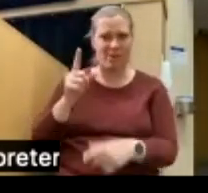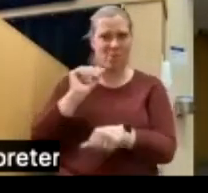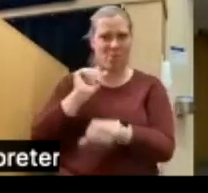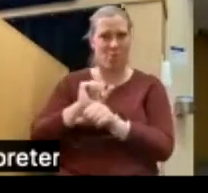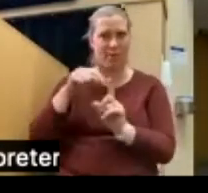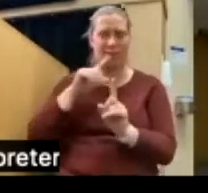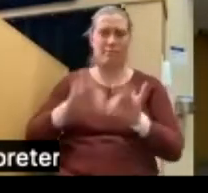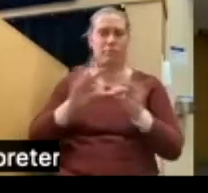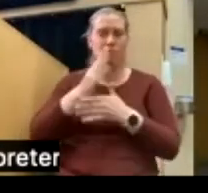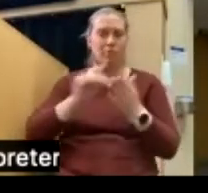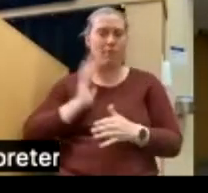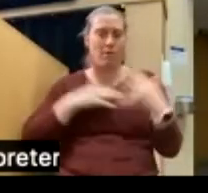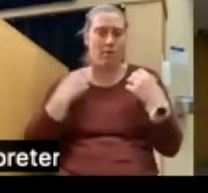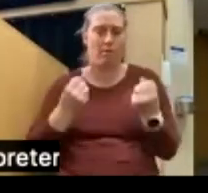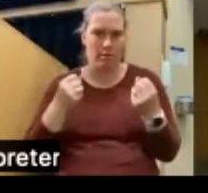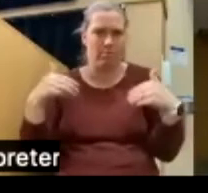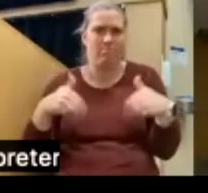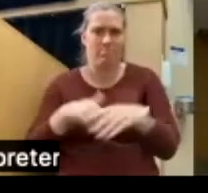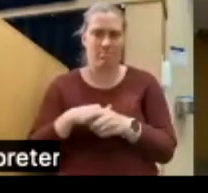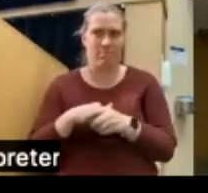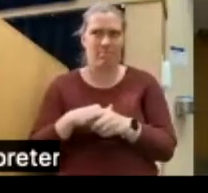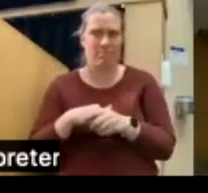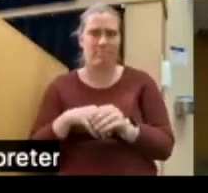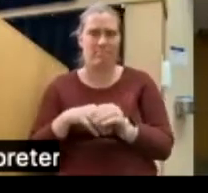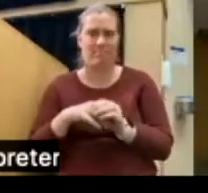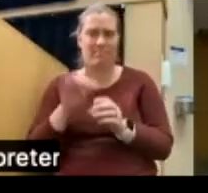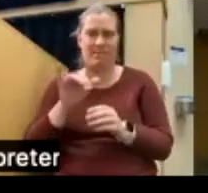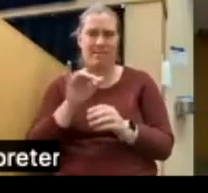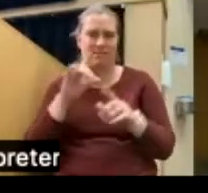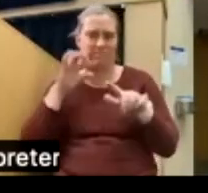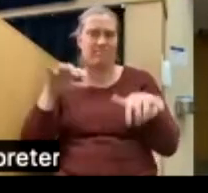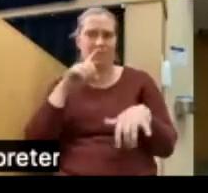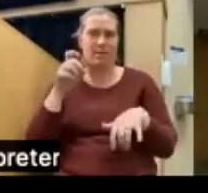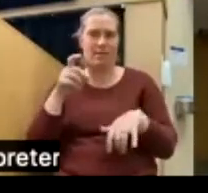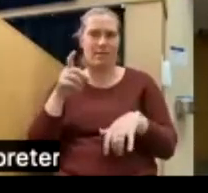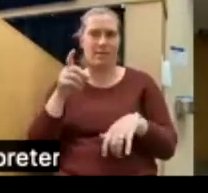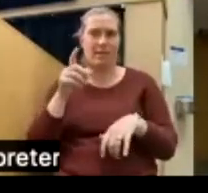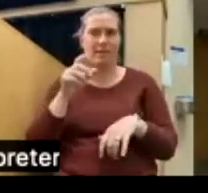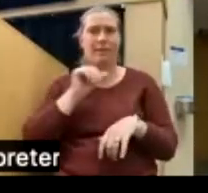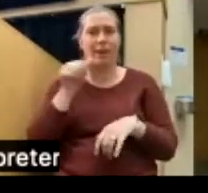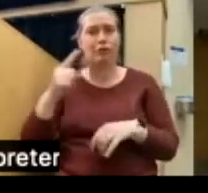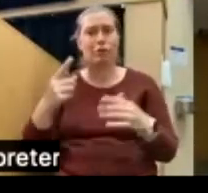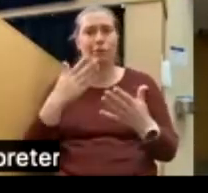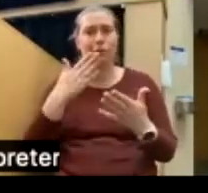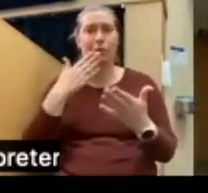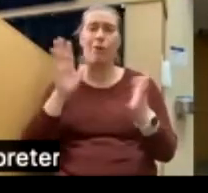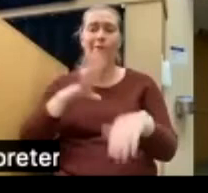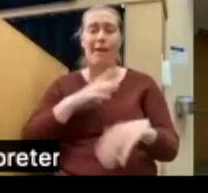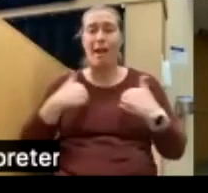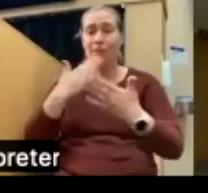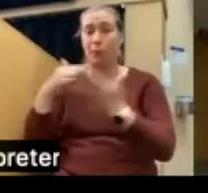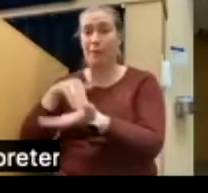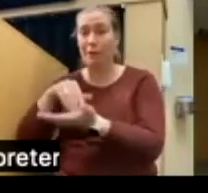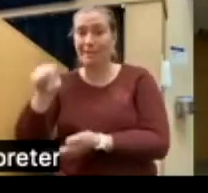our health, which is also quite shocking because it implies that it's not only good to have a good doctor, but it's good to have